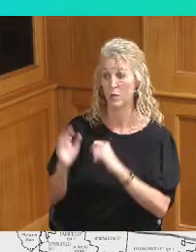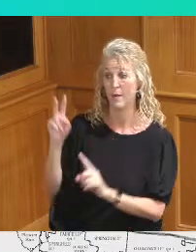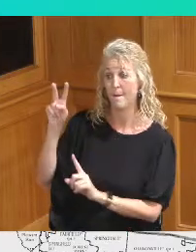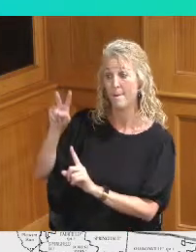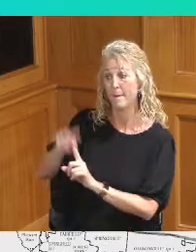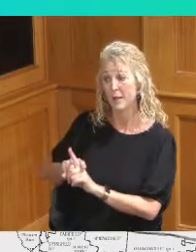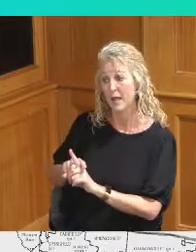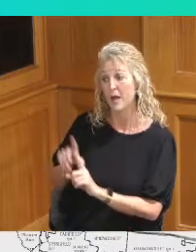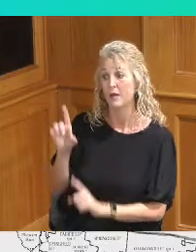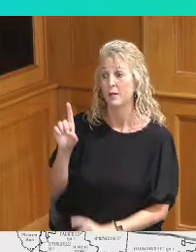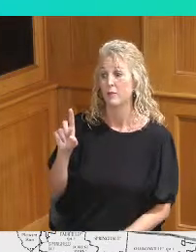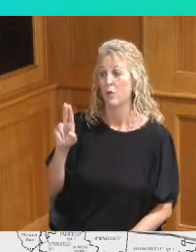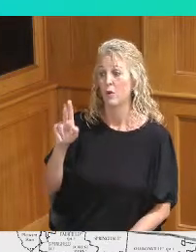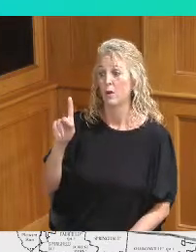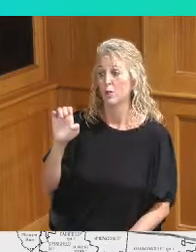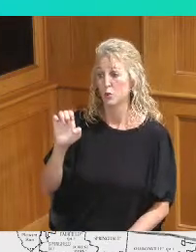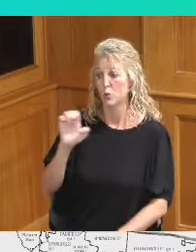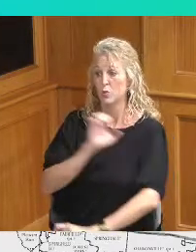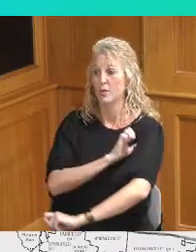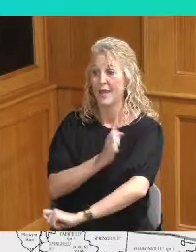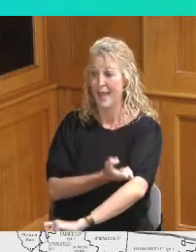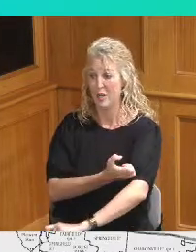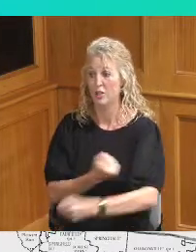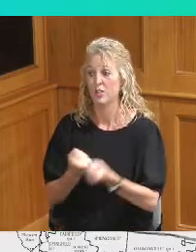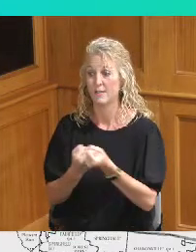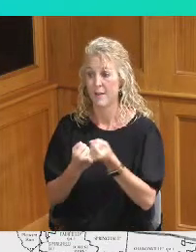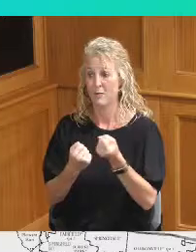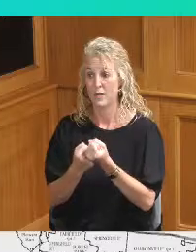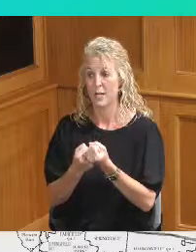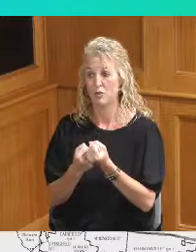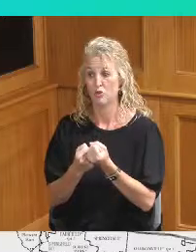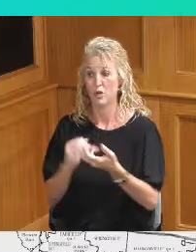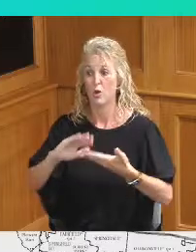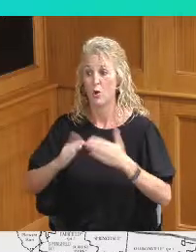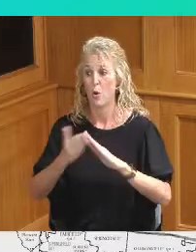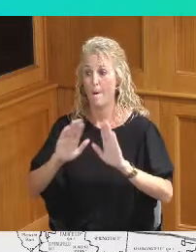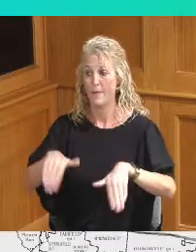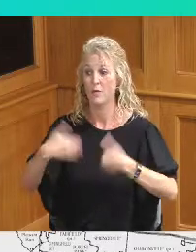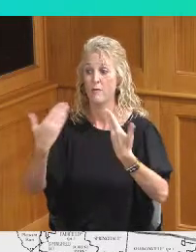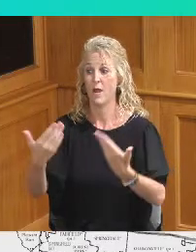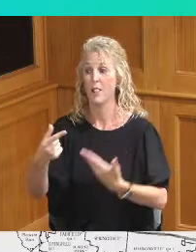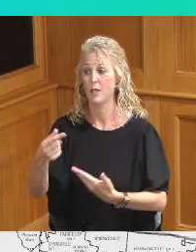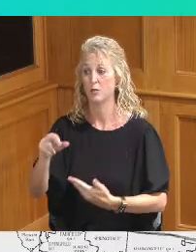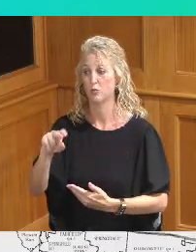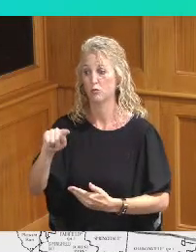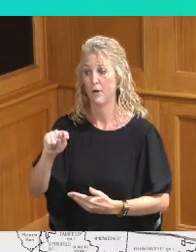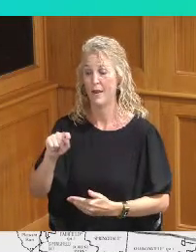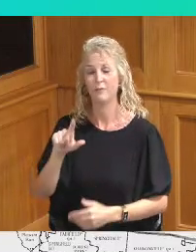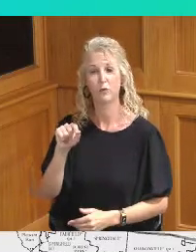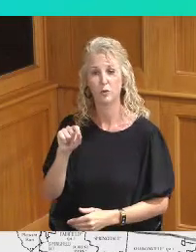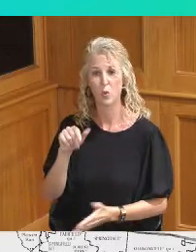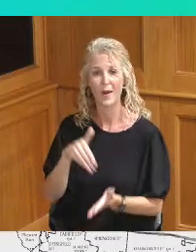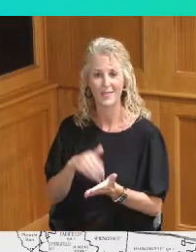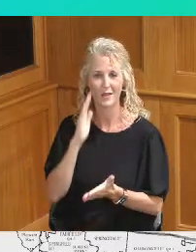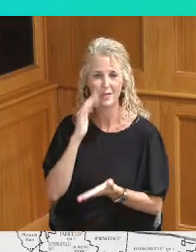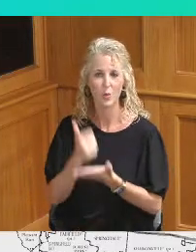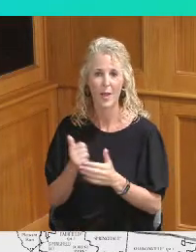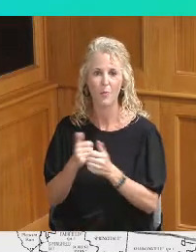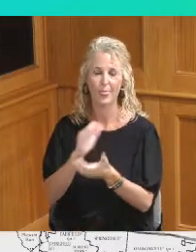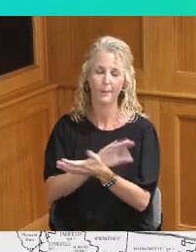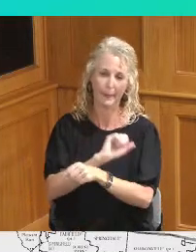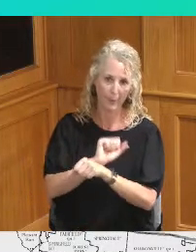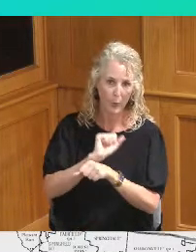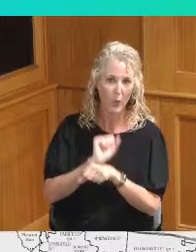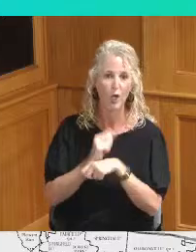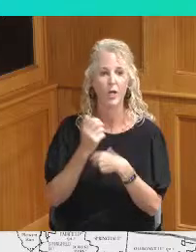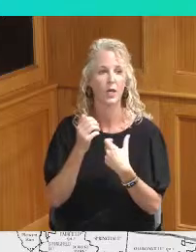for a Duke Energy Foundation Urban Revitalization Grant for $20,000, which will support those pre-development efforts in paying for physical and capital needs